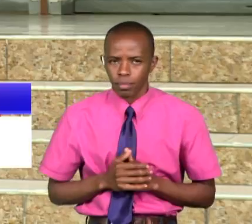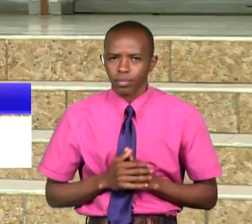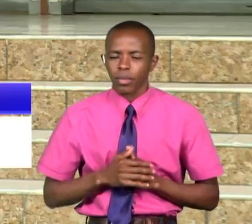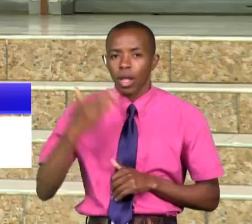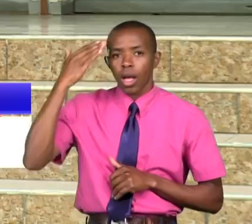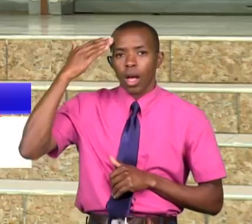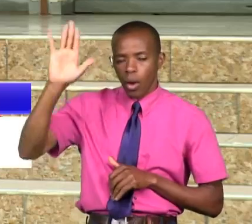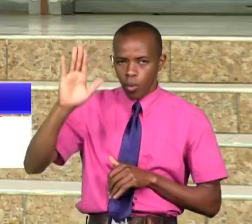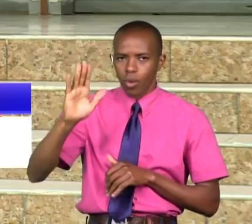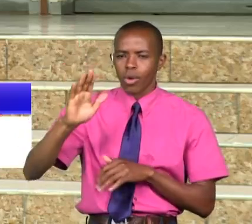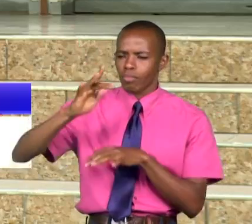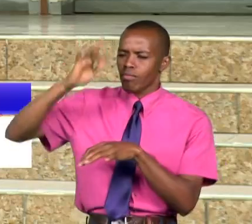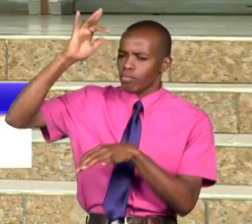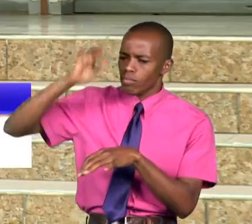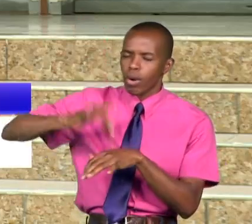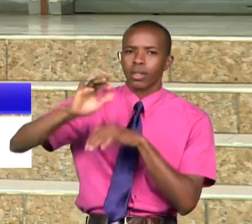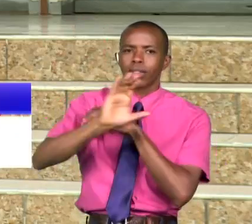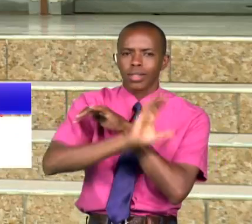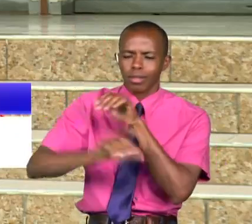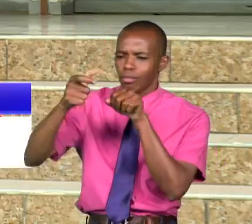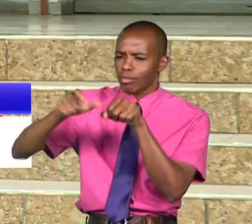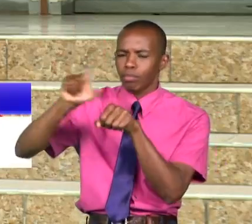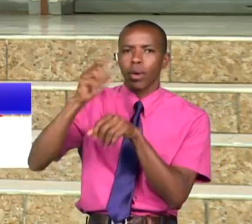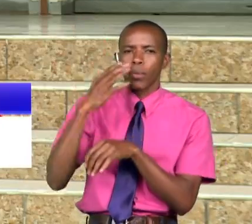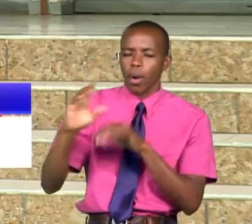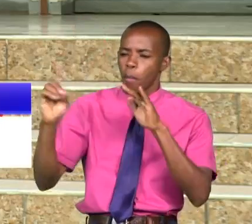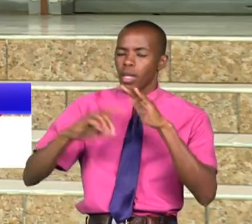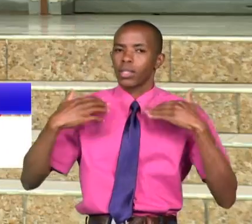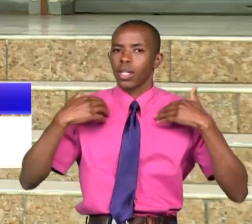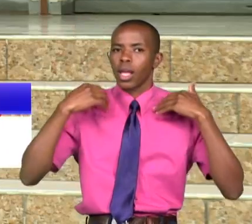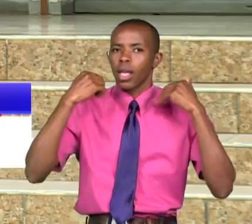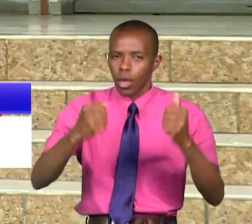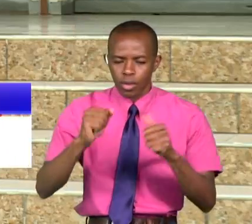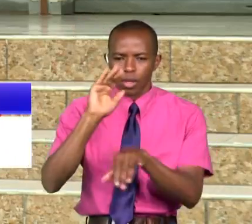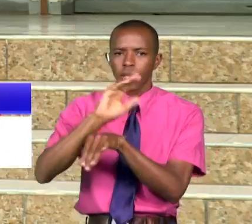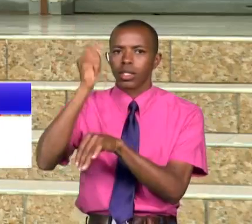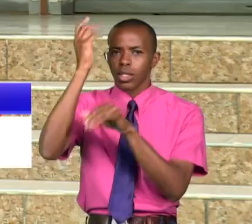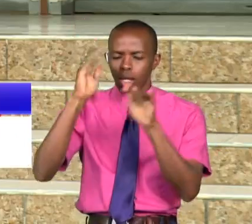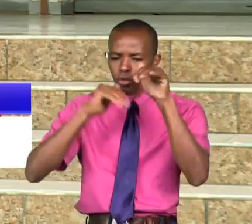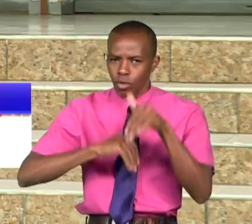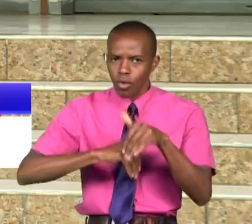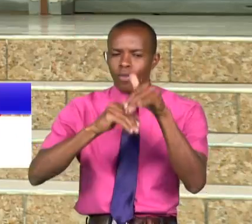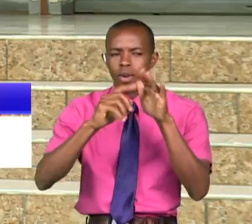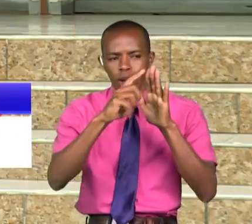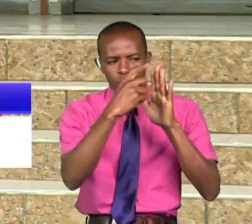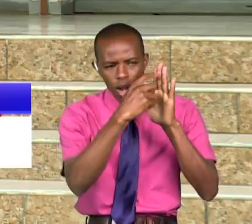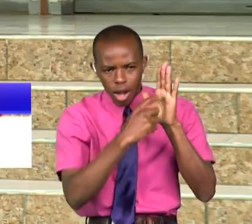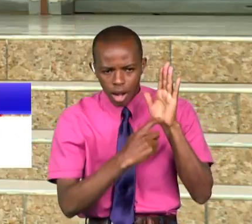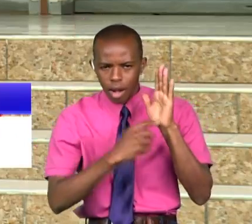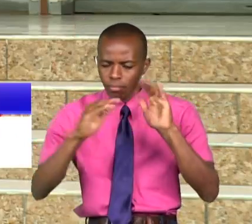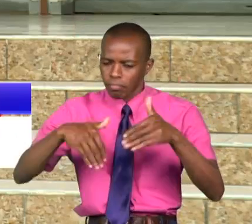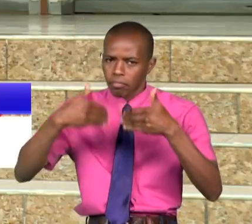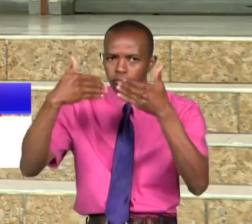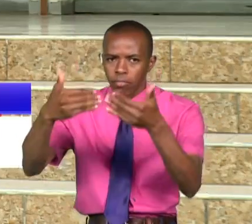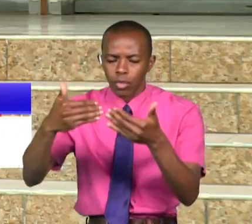that the positivity rate in the country has increased. The Minister of Health has urged Kenyans to adhere to the guidelines that have been put